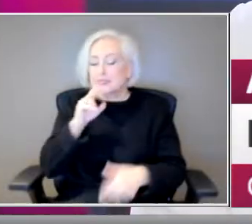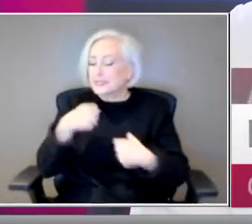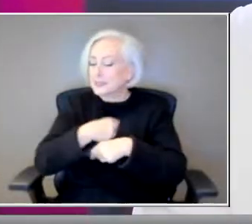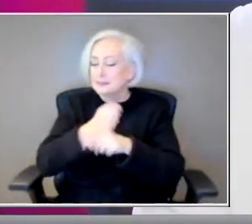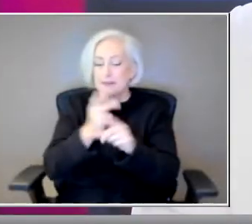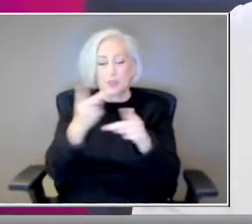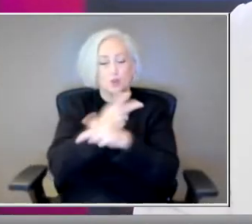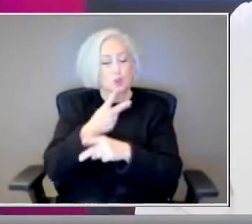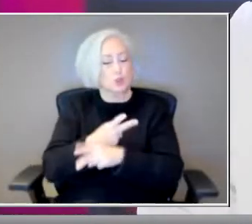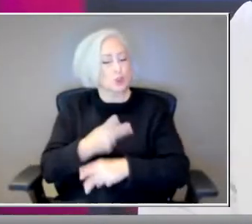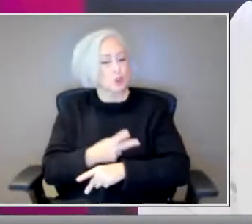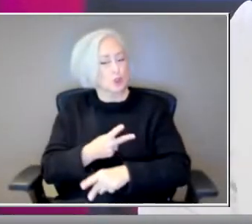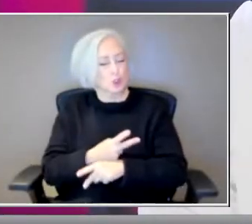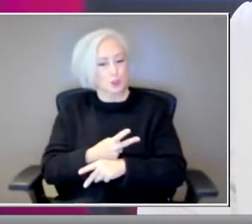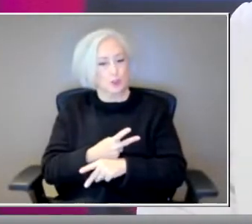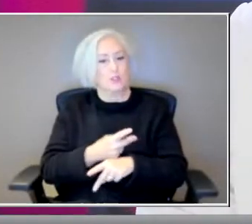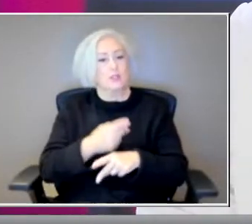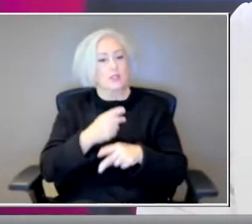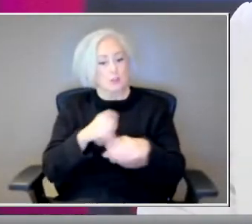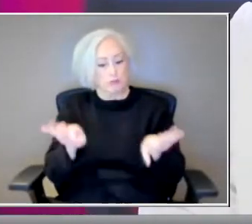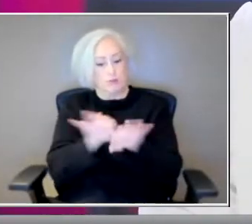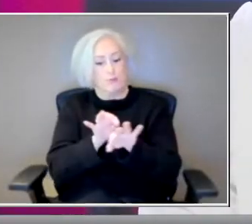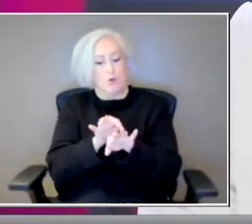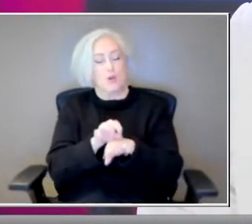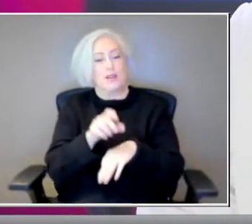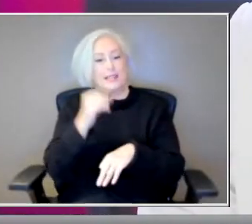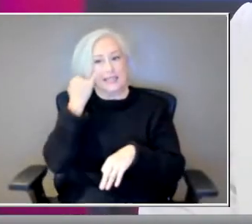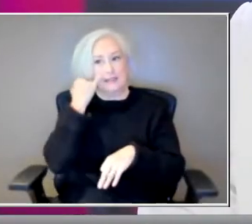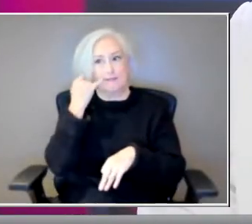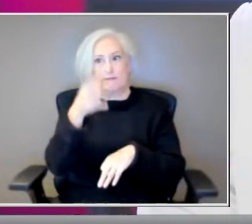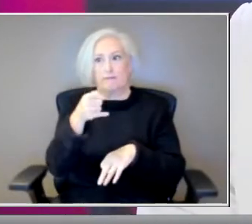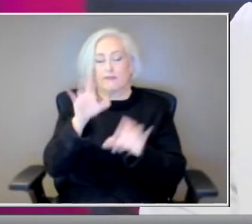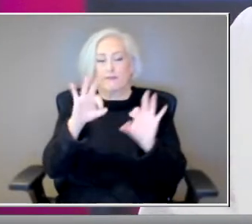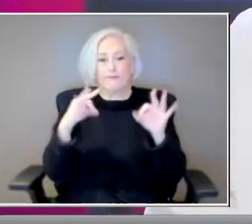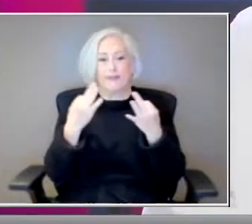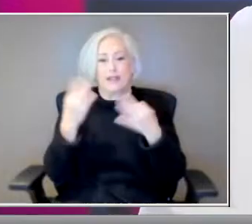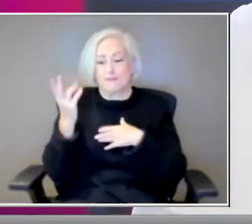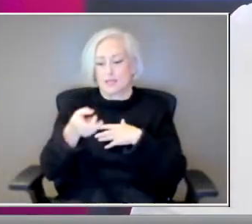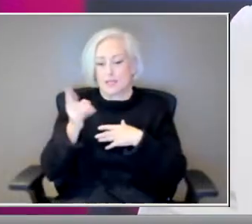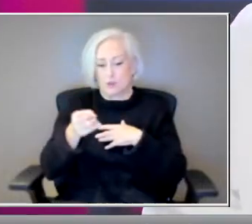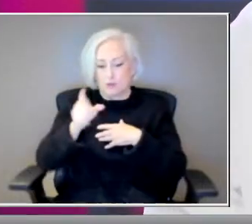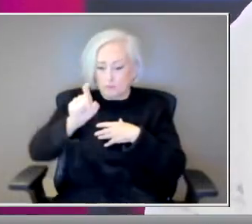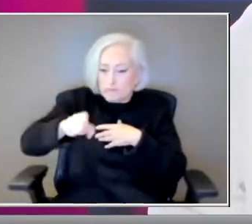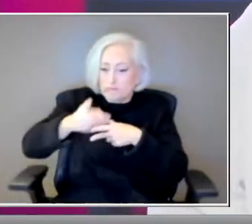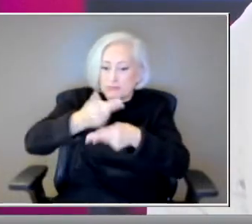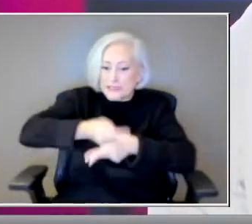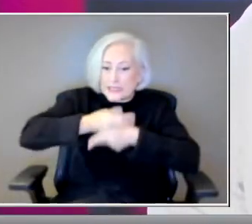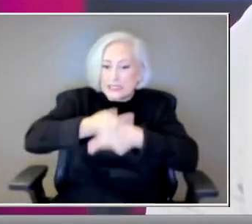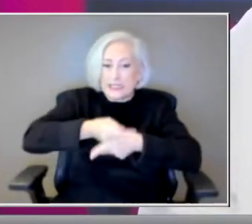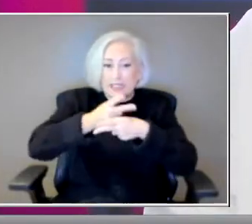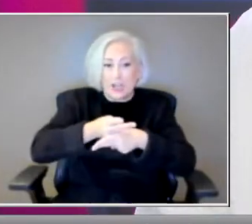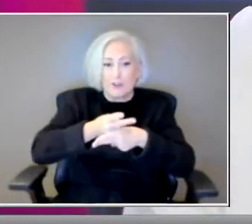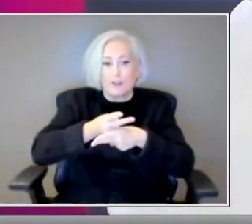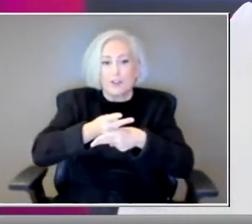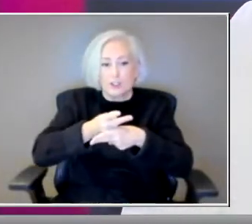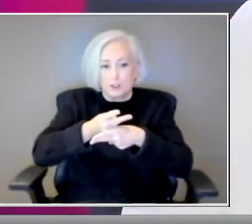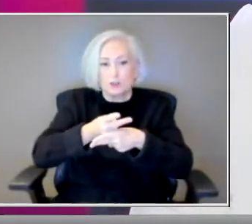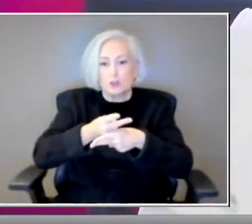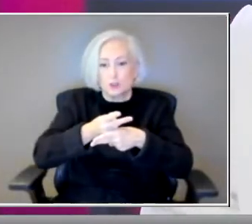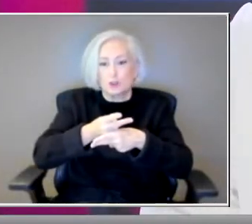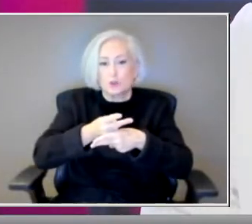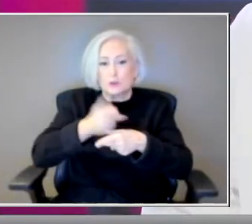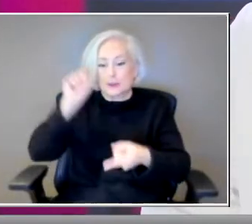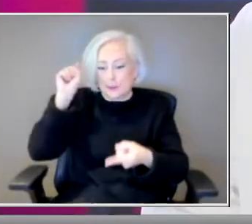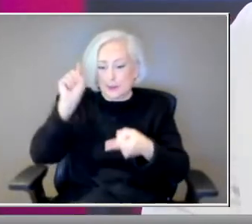make sure that, if someone who's like having a family history, be very, very careful about modifying those risk factors. Mm-hmm. Not smoking,